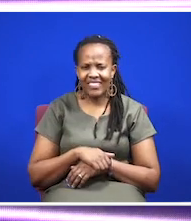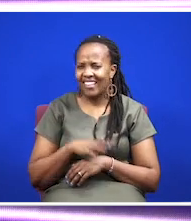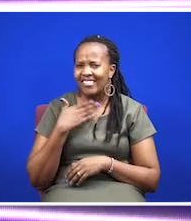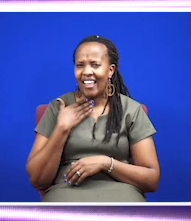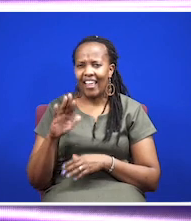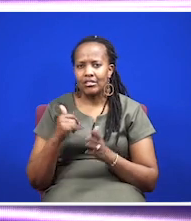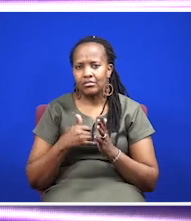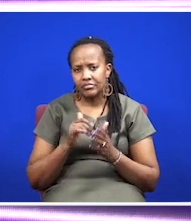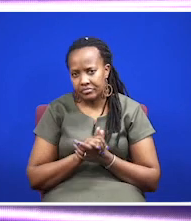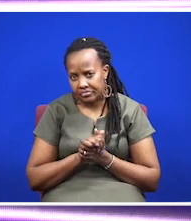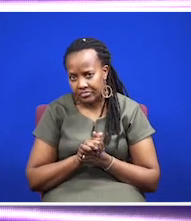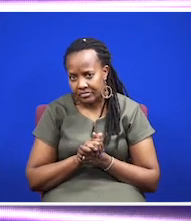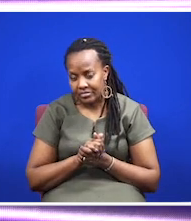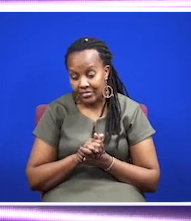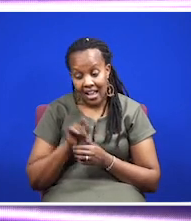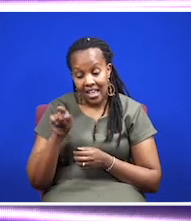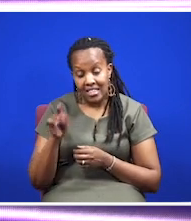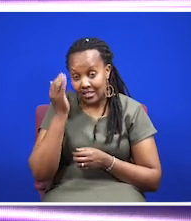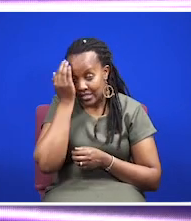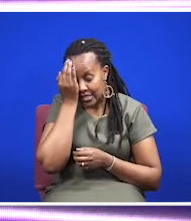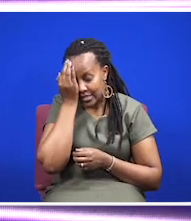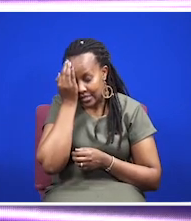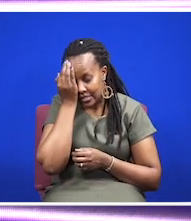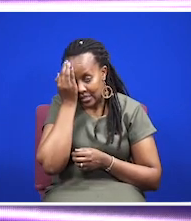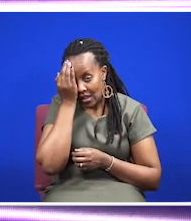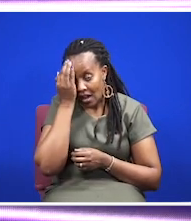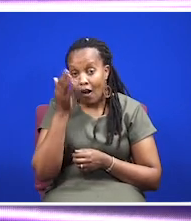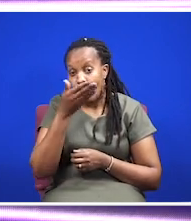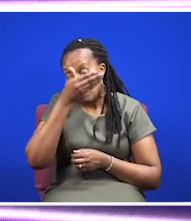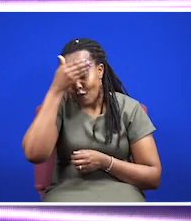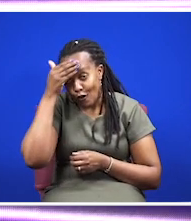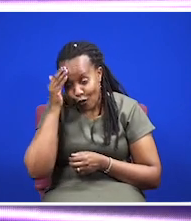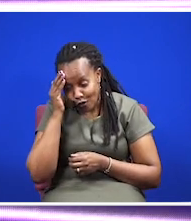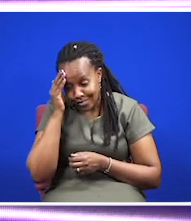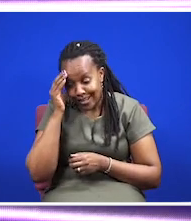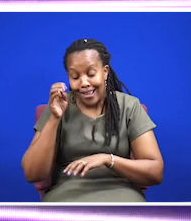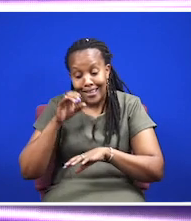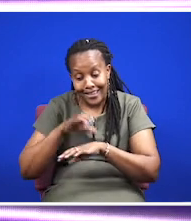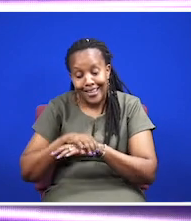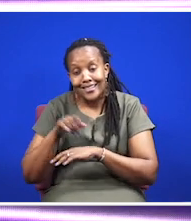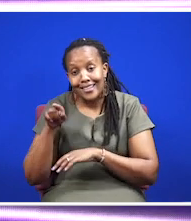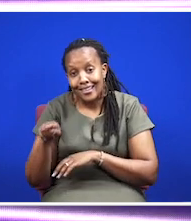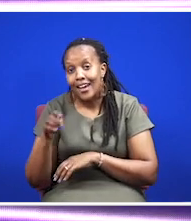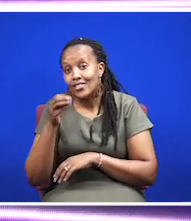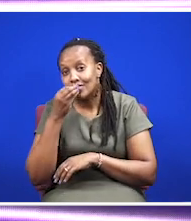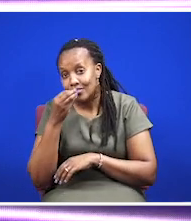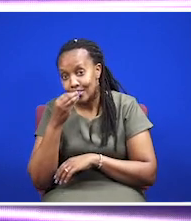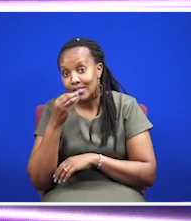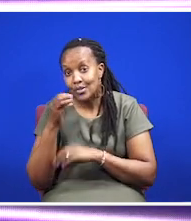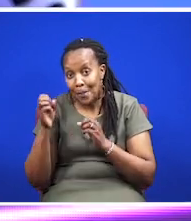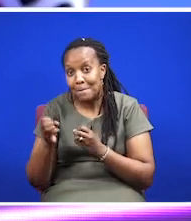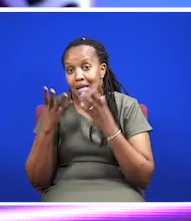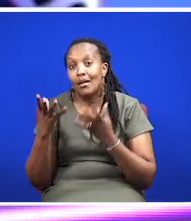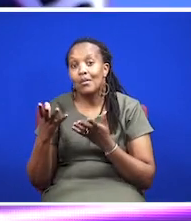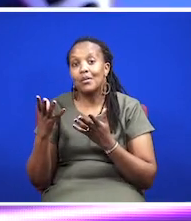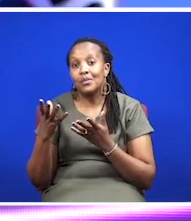disgusting. And they forget that it is a miracle that is happening to them. They do not plant, they do not harvest, and